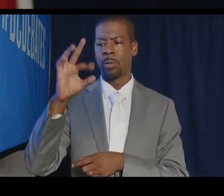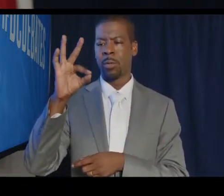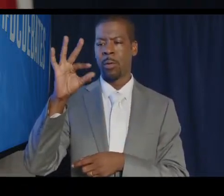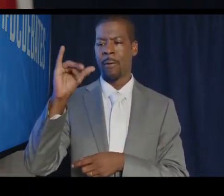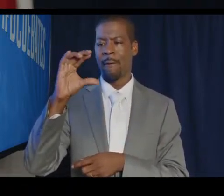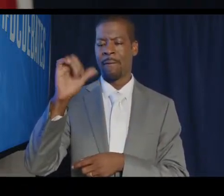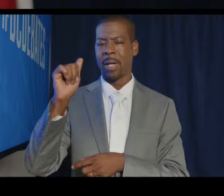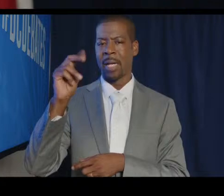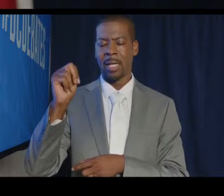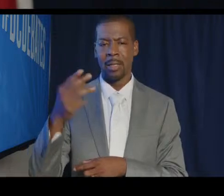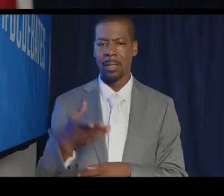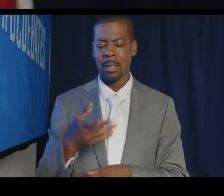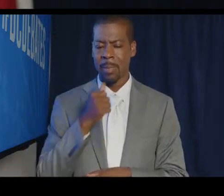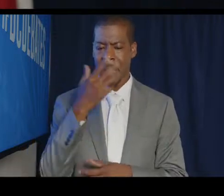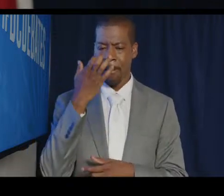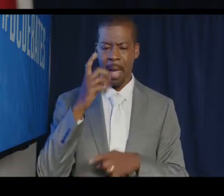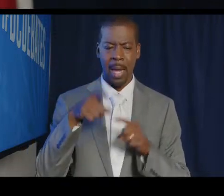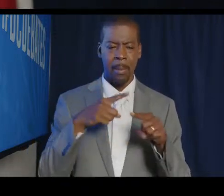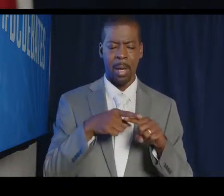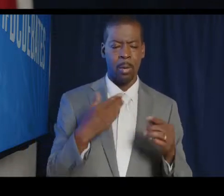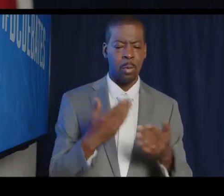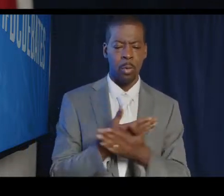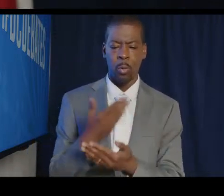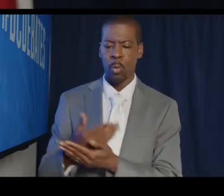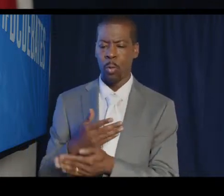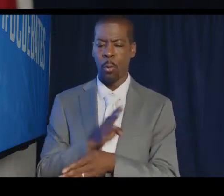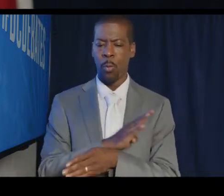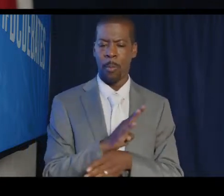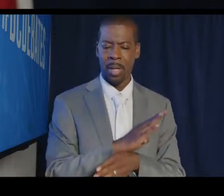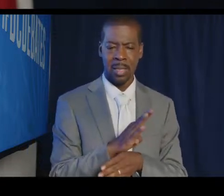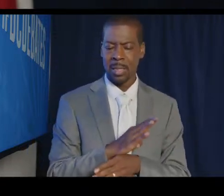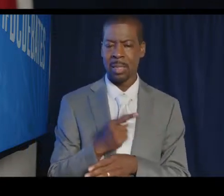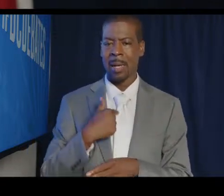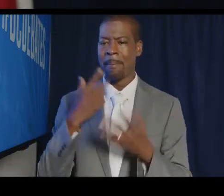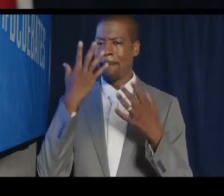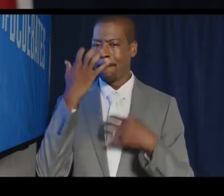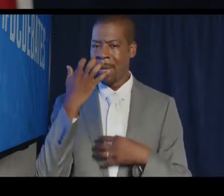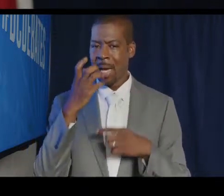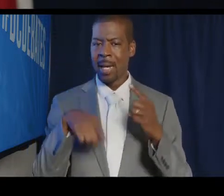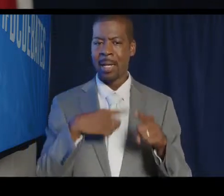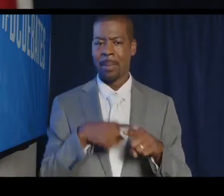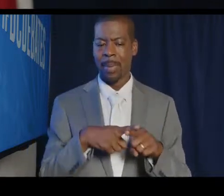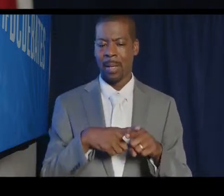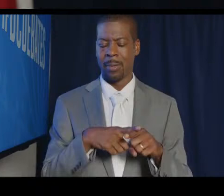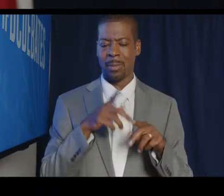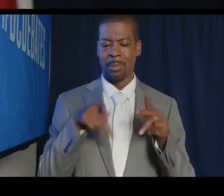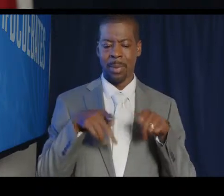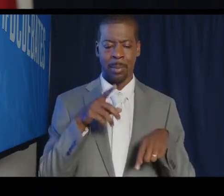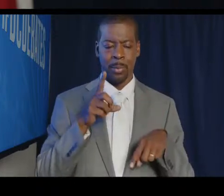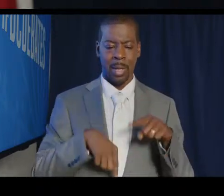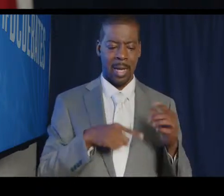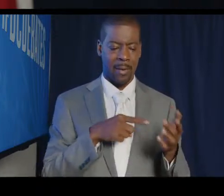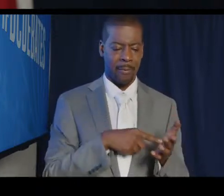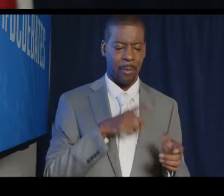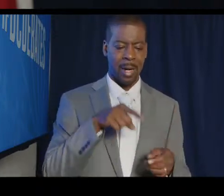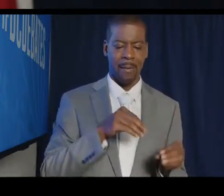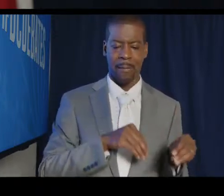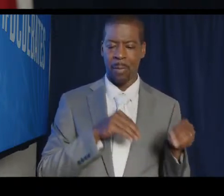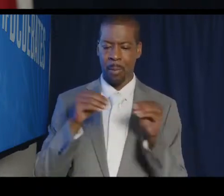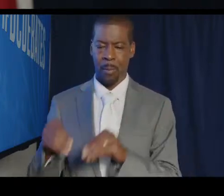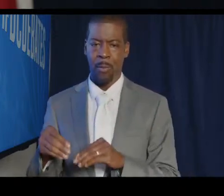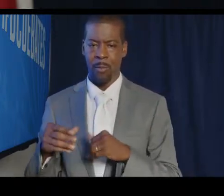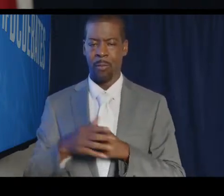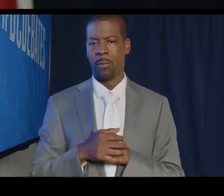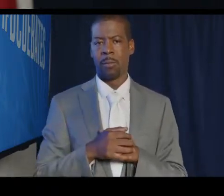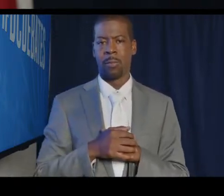What I'm mad about is the displacement of residents. So I also have family in historic Anacostia on 15th Street Southeast. And